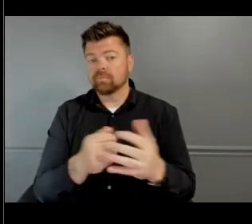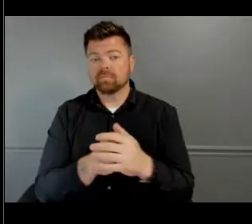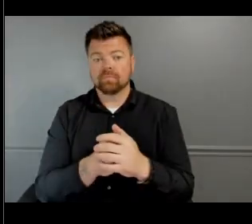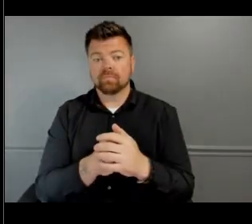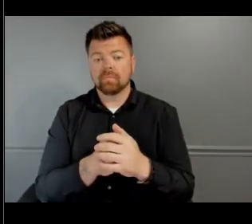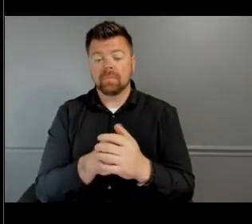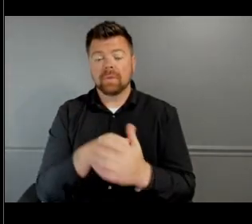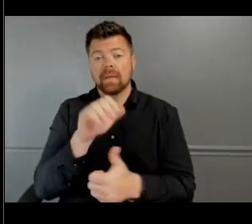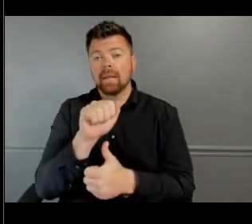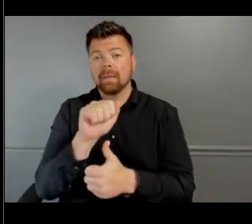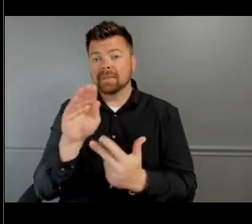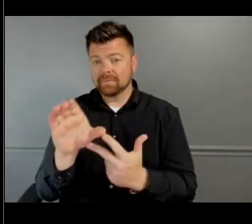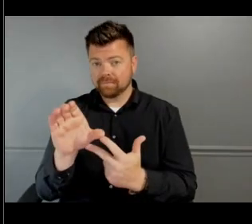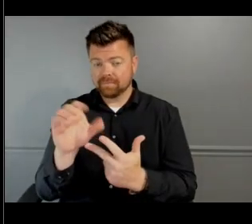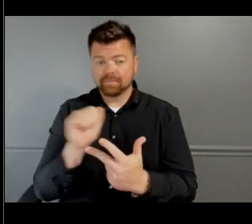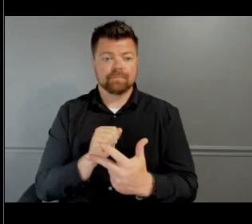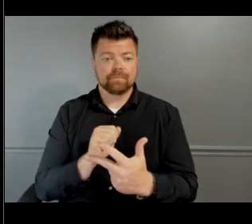blank.